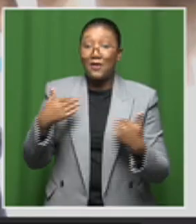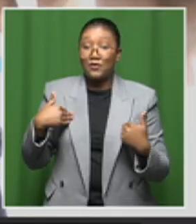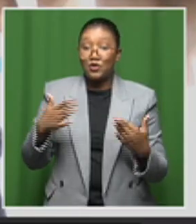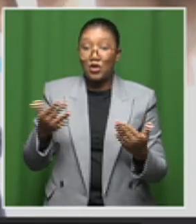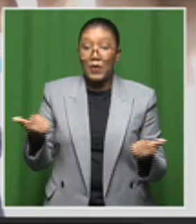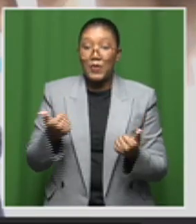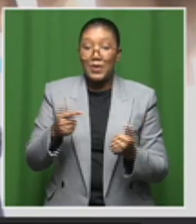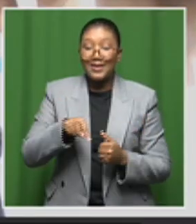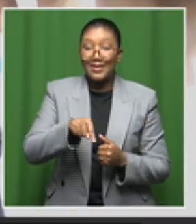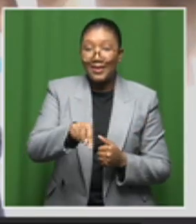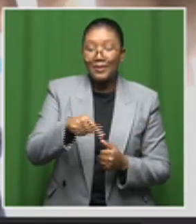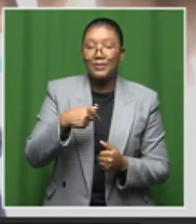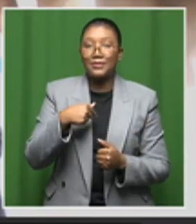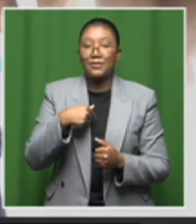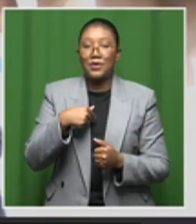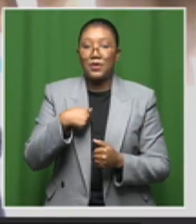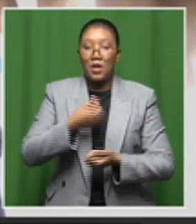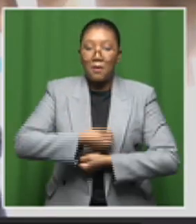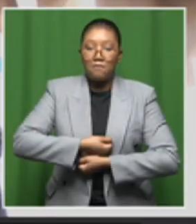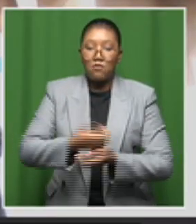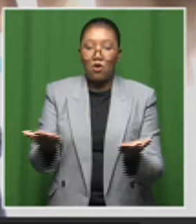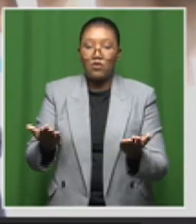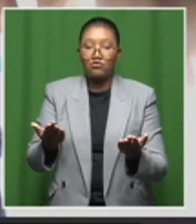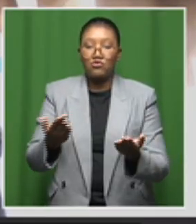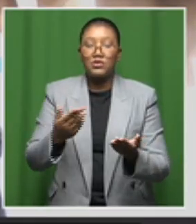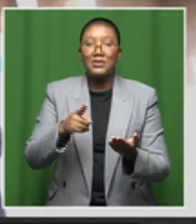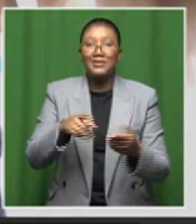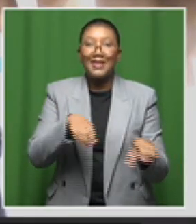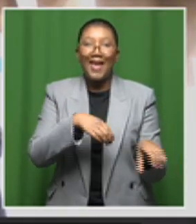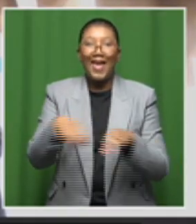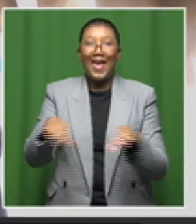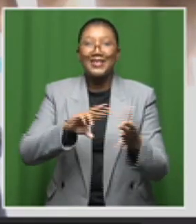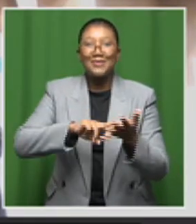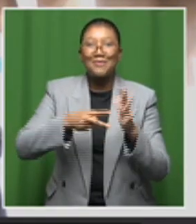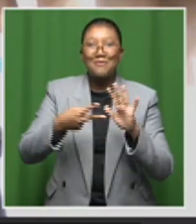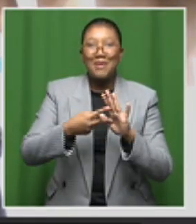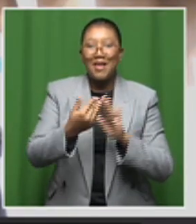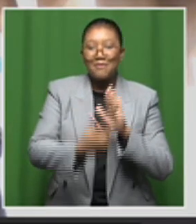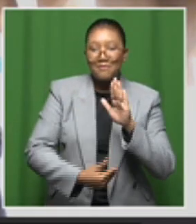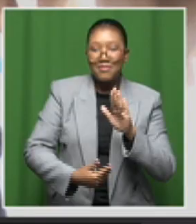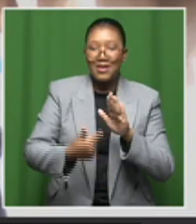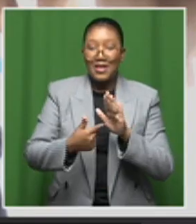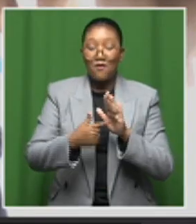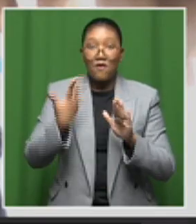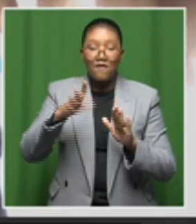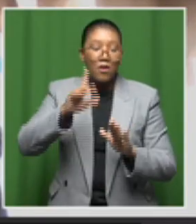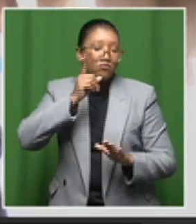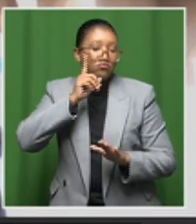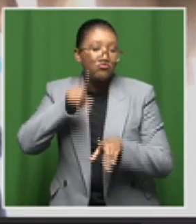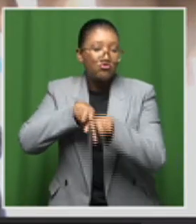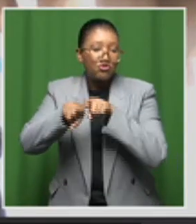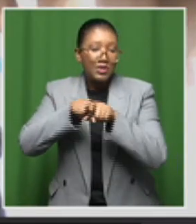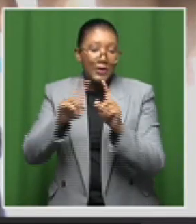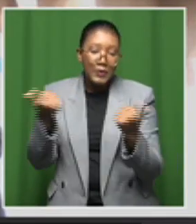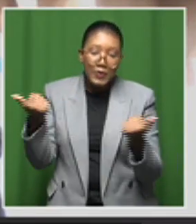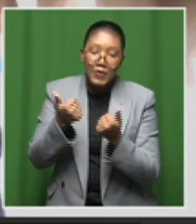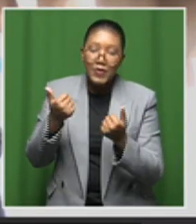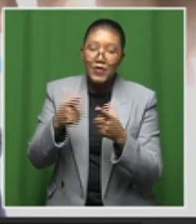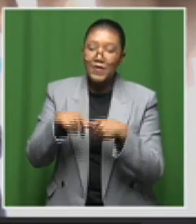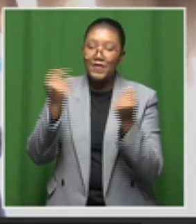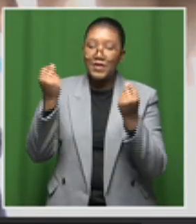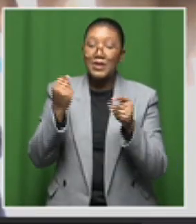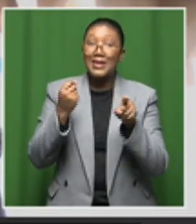launch an action plan that we've tried and we've tested, and we've got great support also from